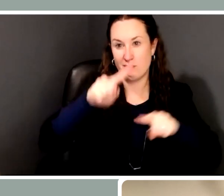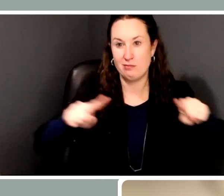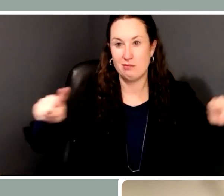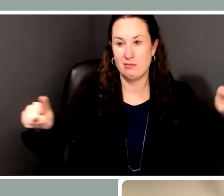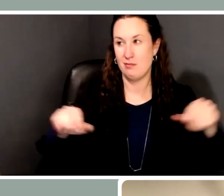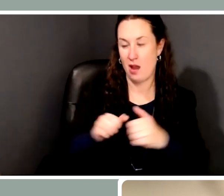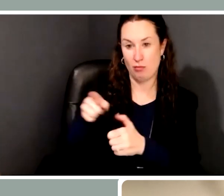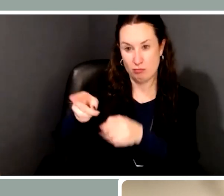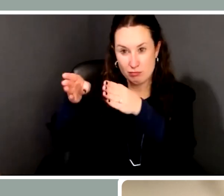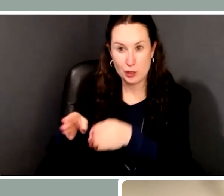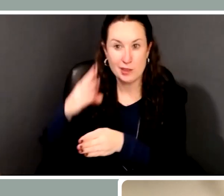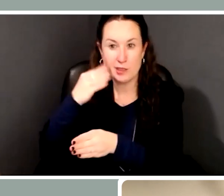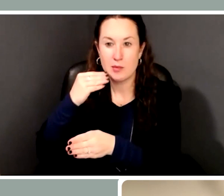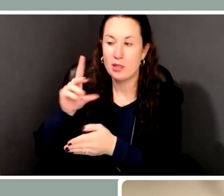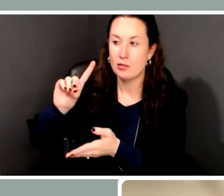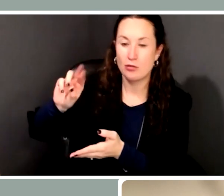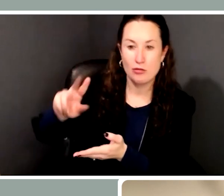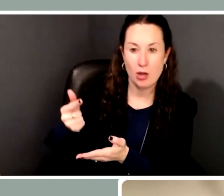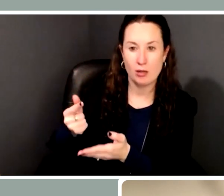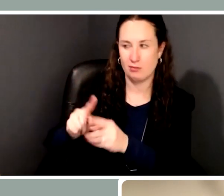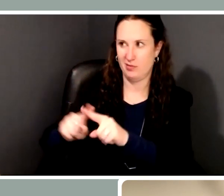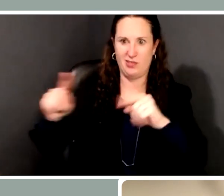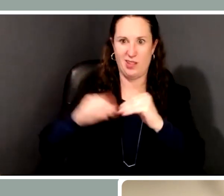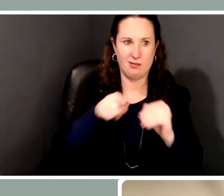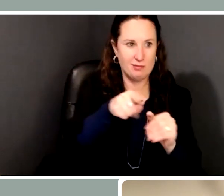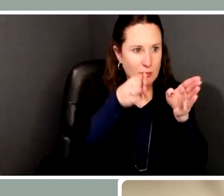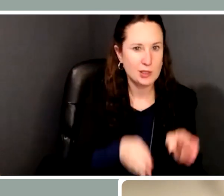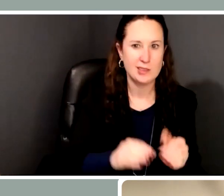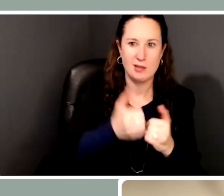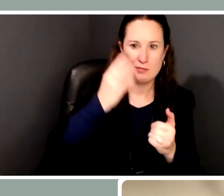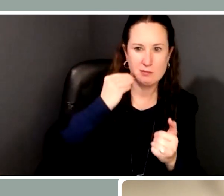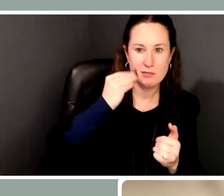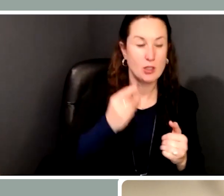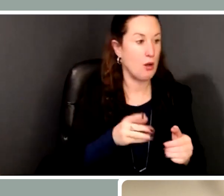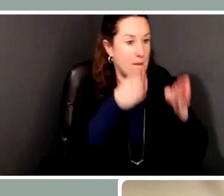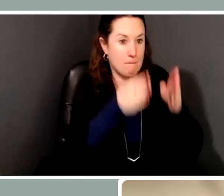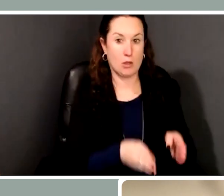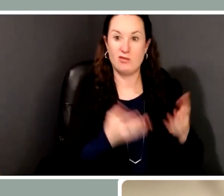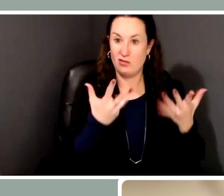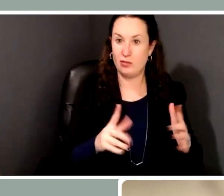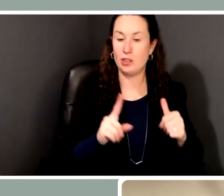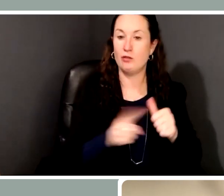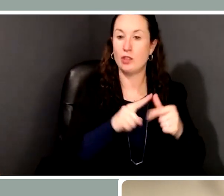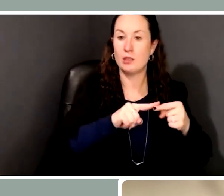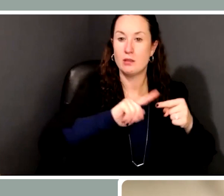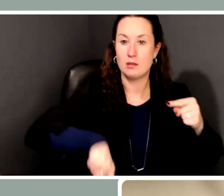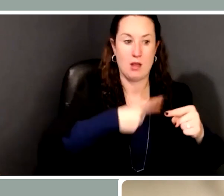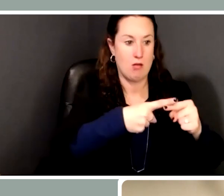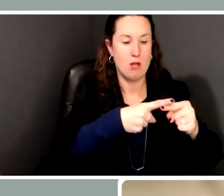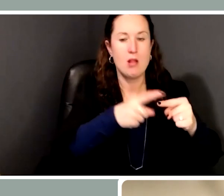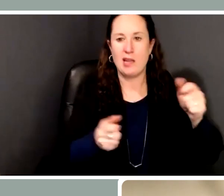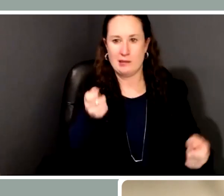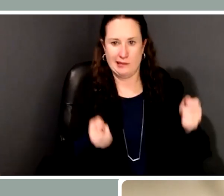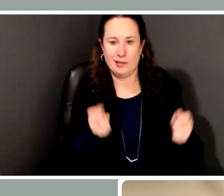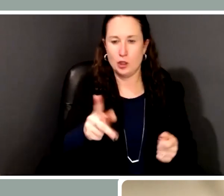a drug versus another. So usually, once you see how somebody's gone through the first cycle, you can work with them to adjust the anti-nausea